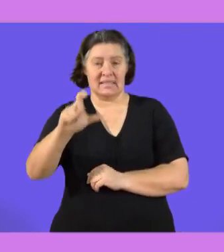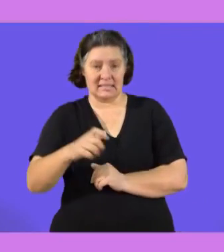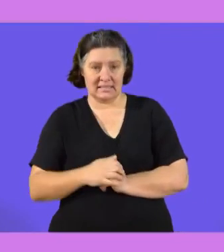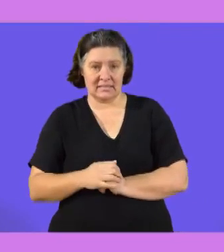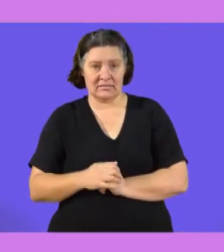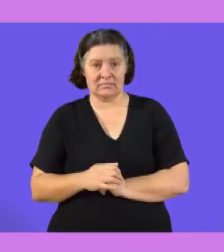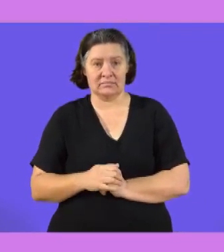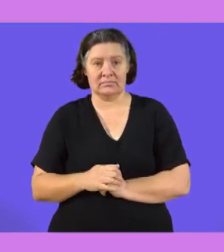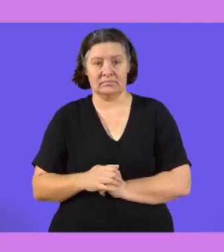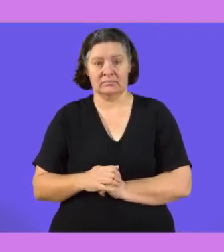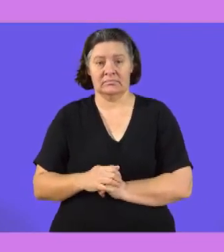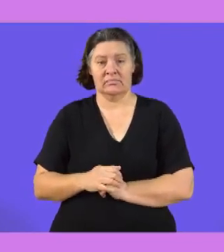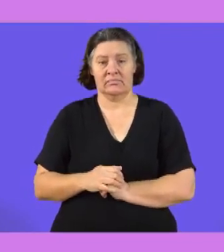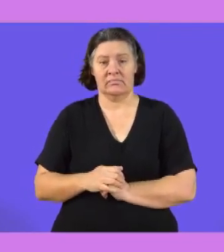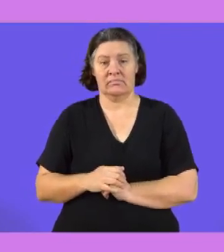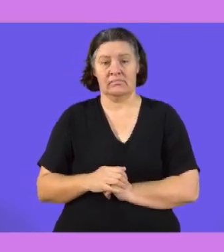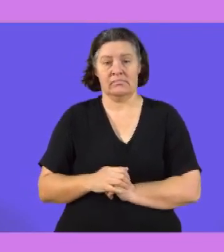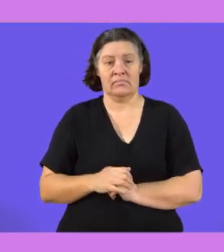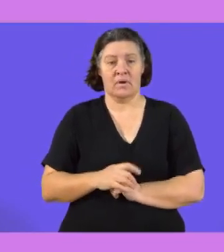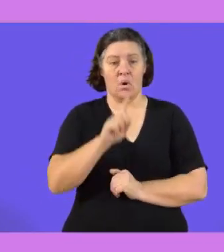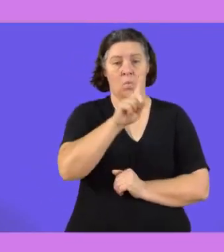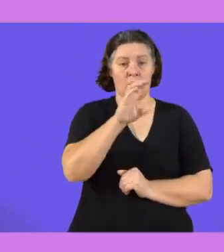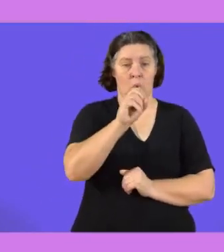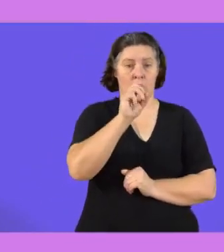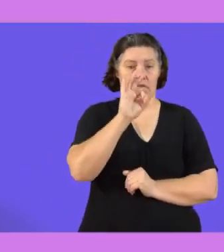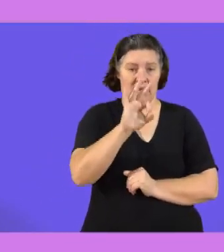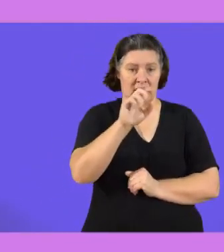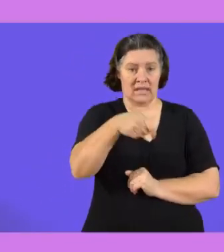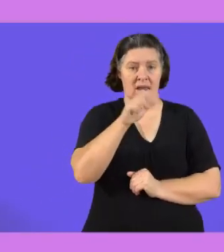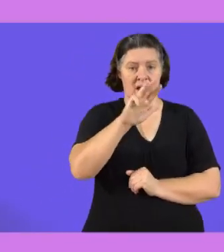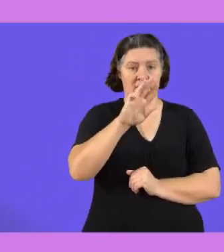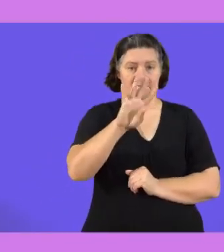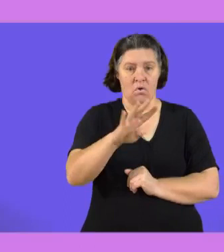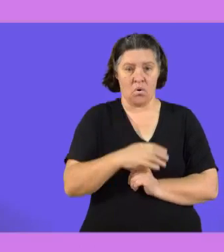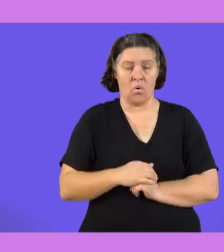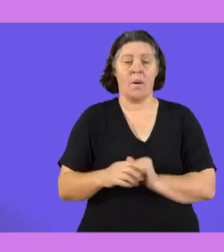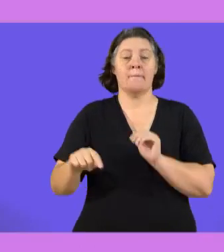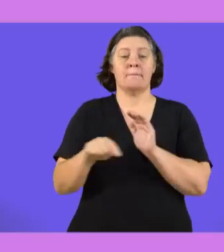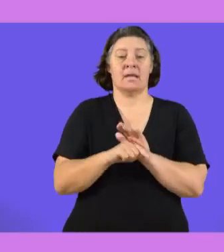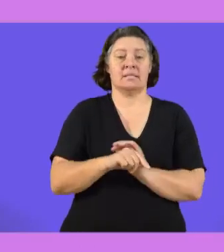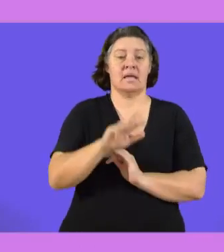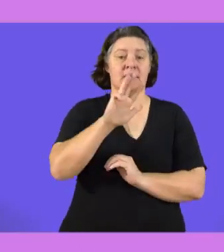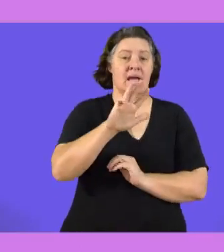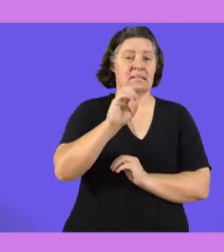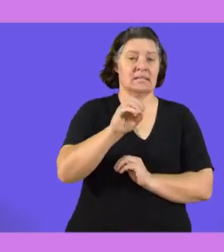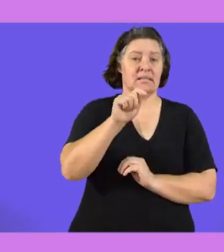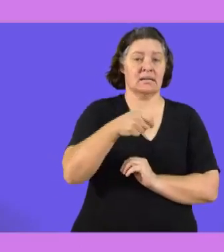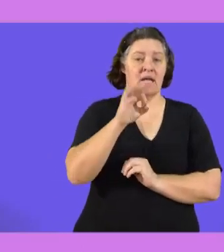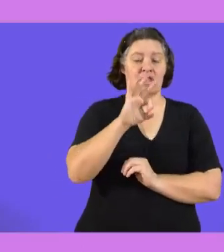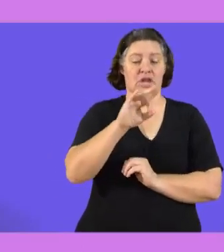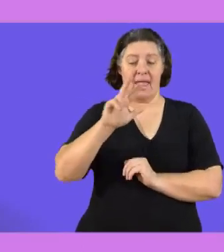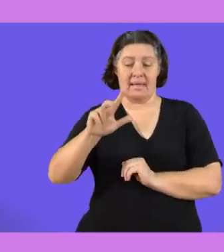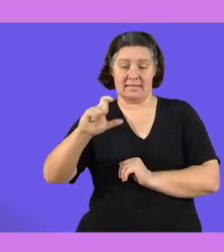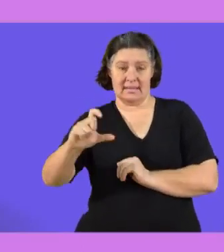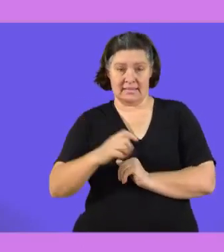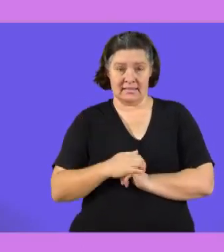us. So it is 103 Rand and 94 cents minus 90 Rand and 38 cents.